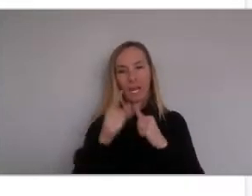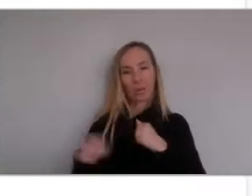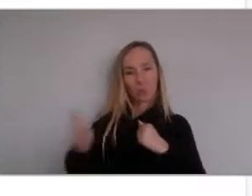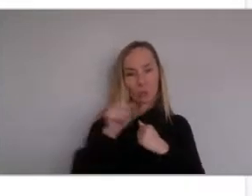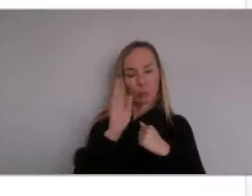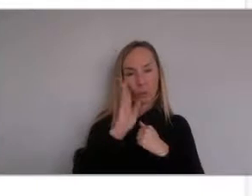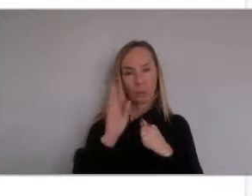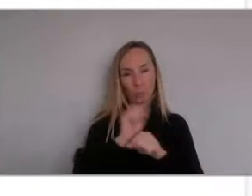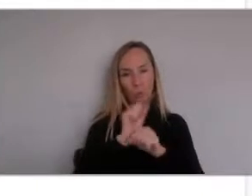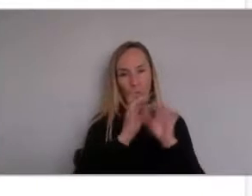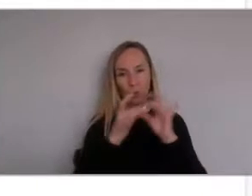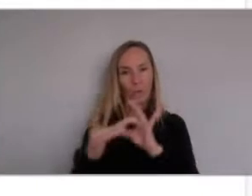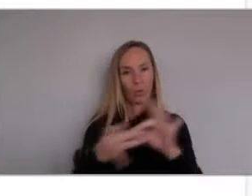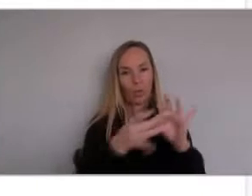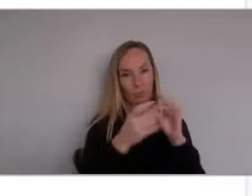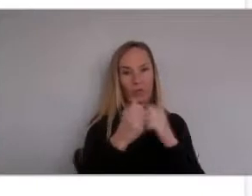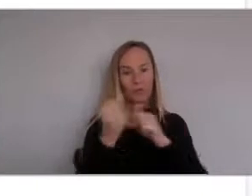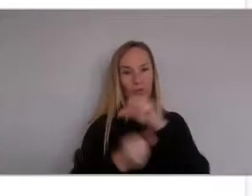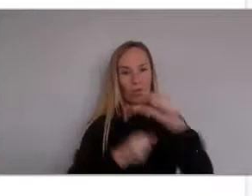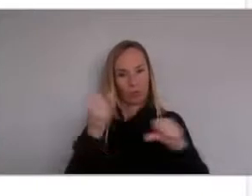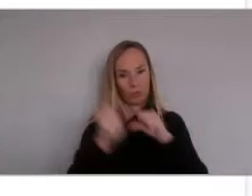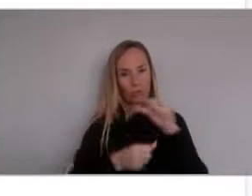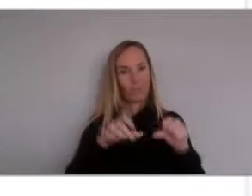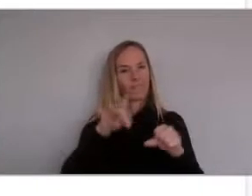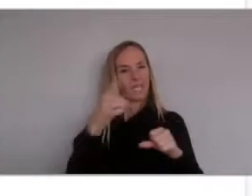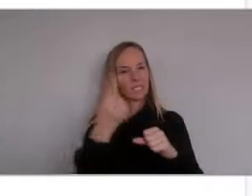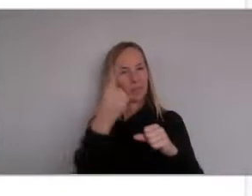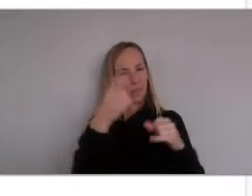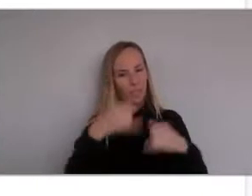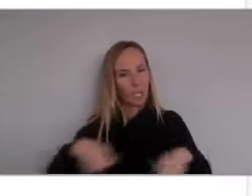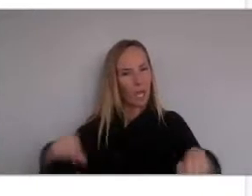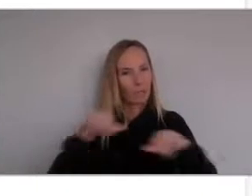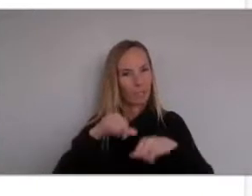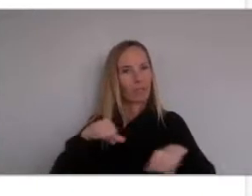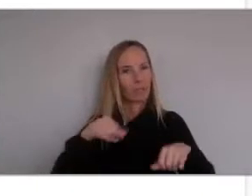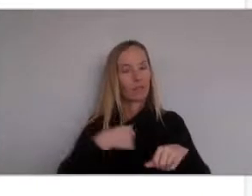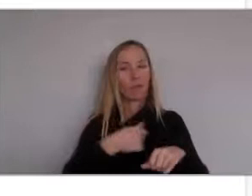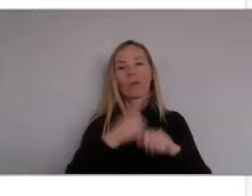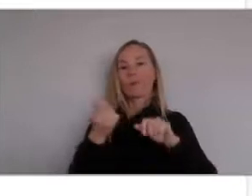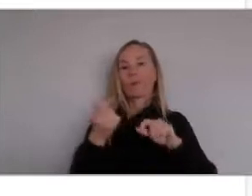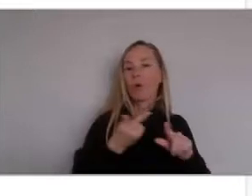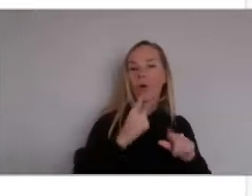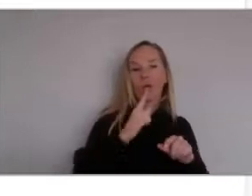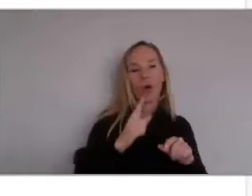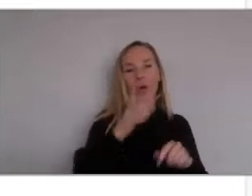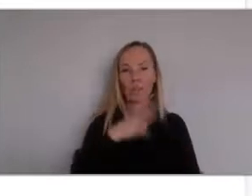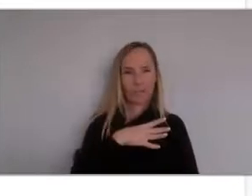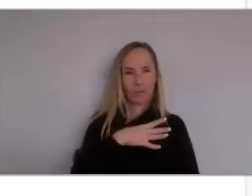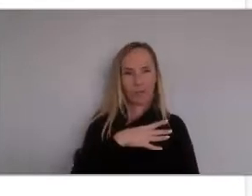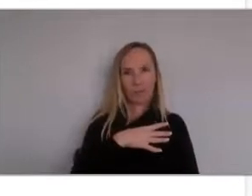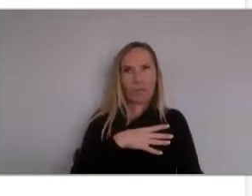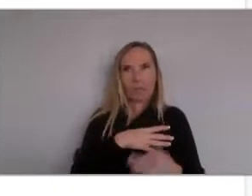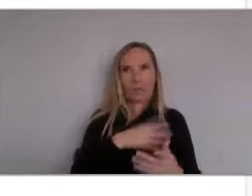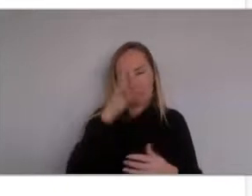work cooperatively with each other. Find something in common. So I would say we all are women. I don't